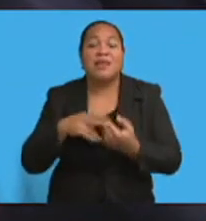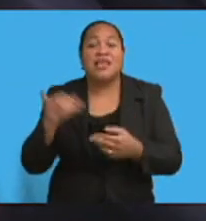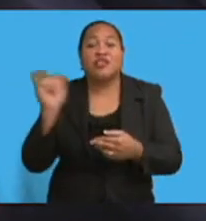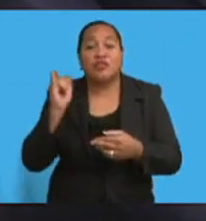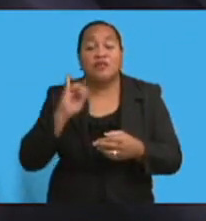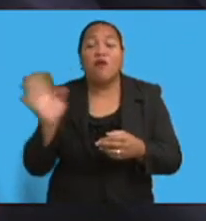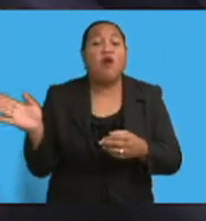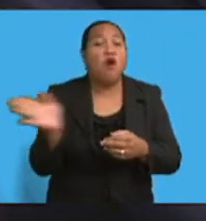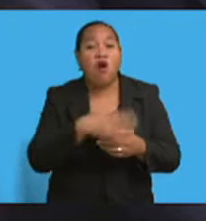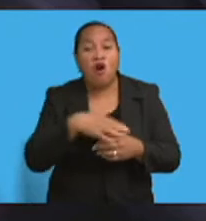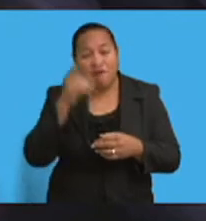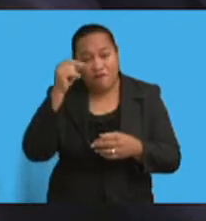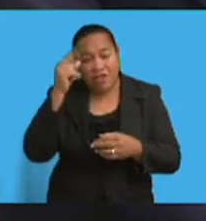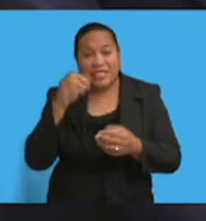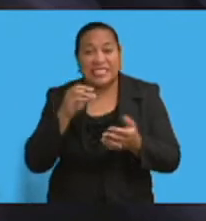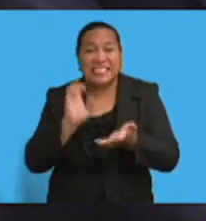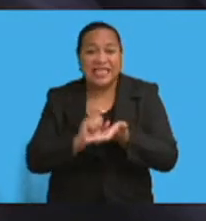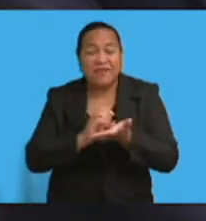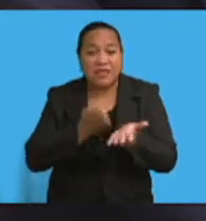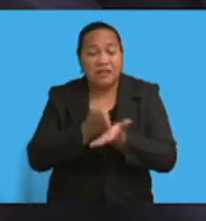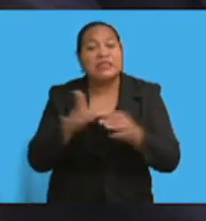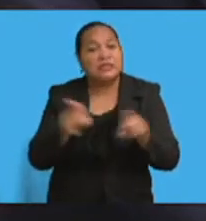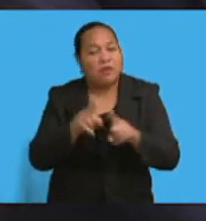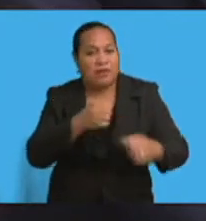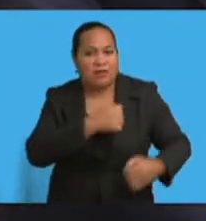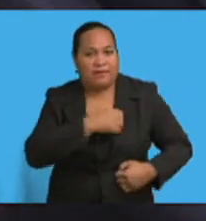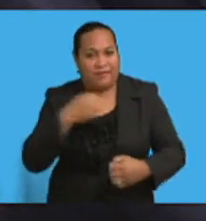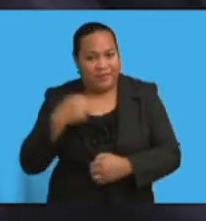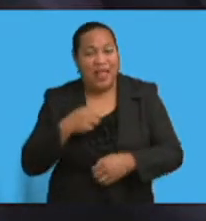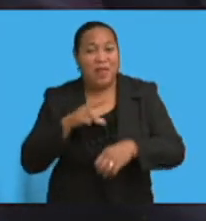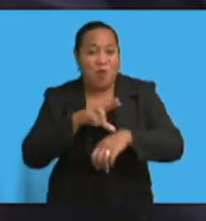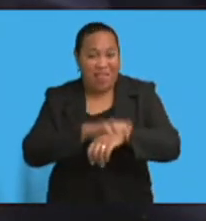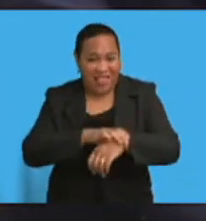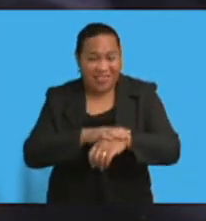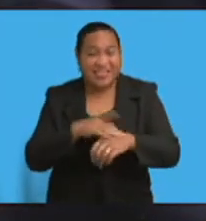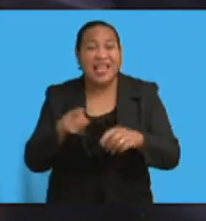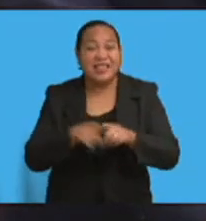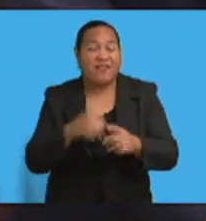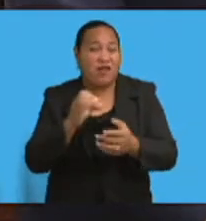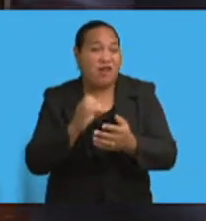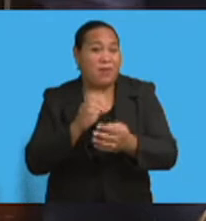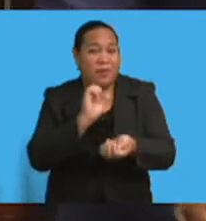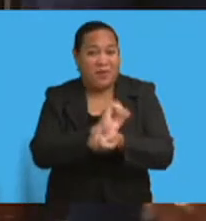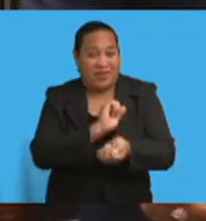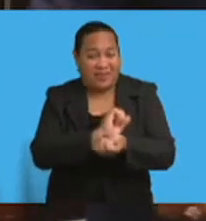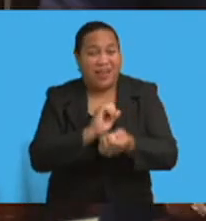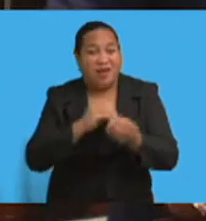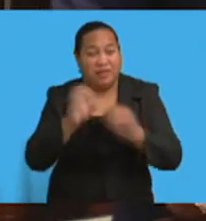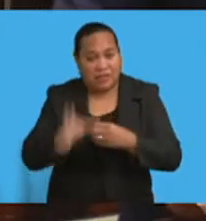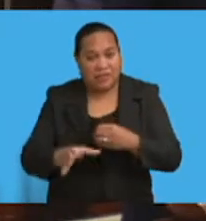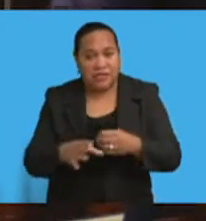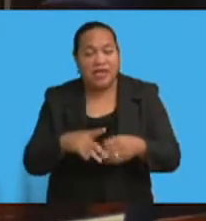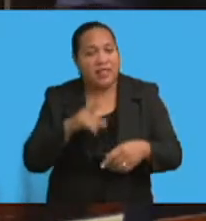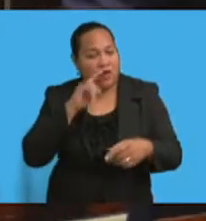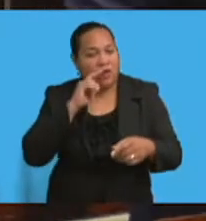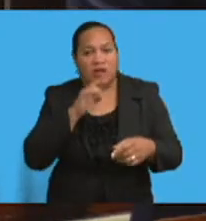civil servants, including the Republic of Fiji Military Forces, the Fiji Police Force, and the Fiji Correction Officers. And that won't come at any cost